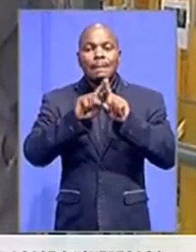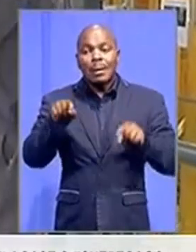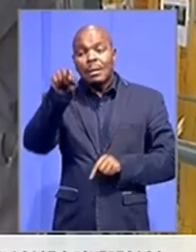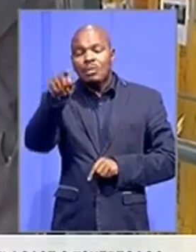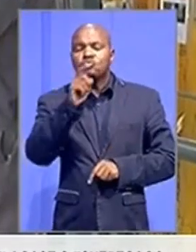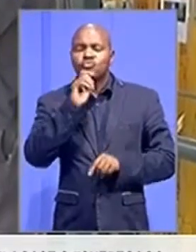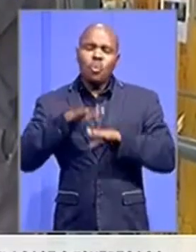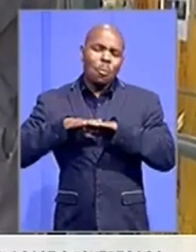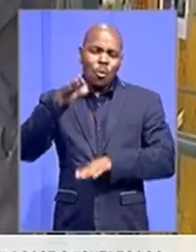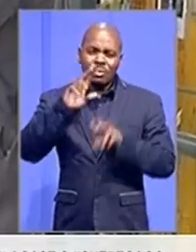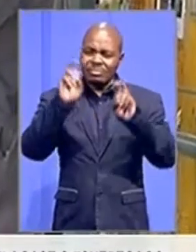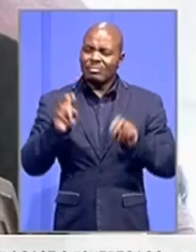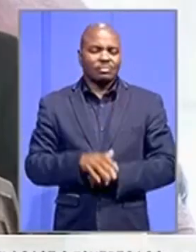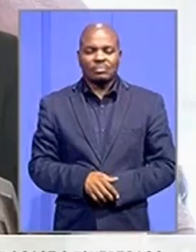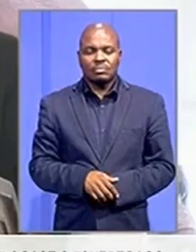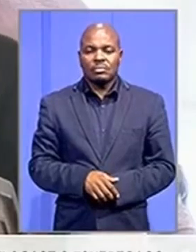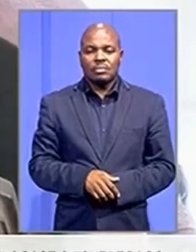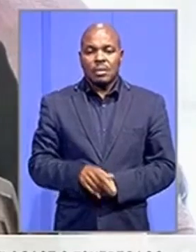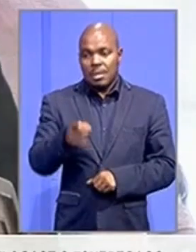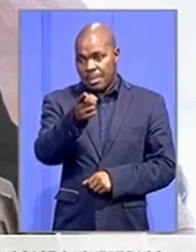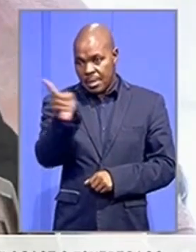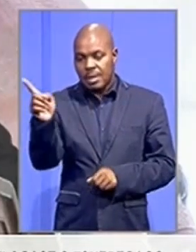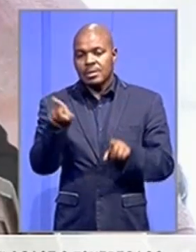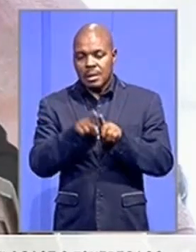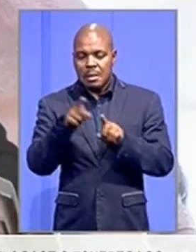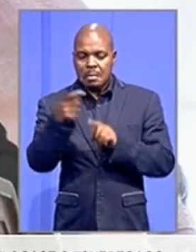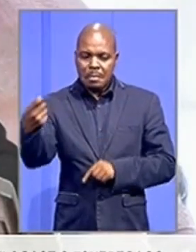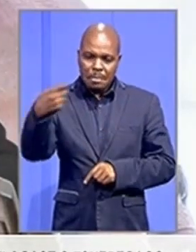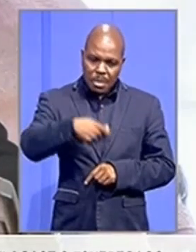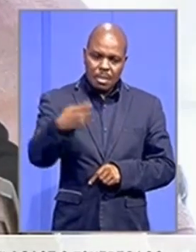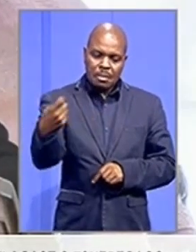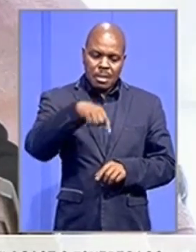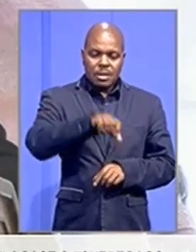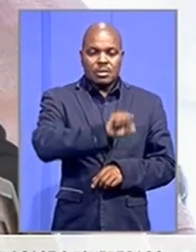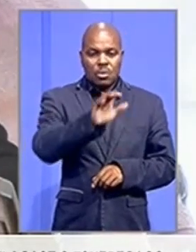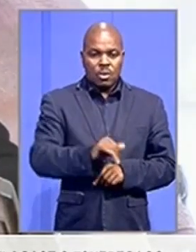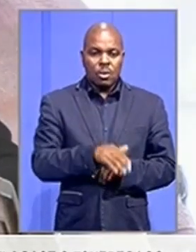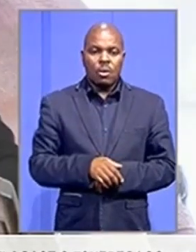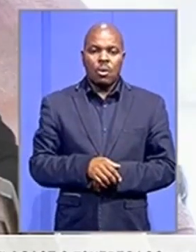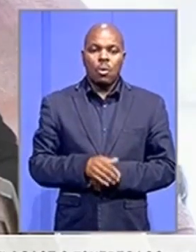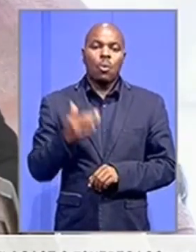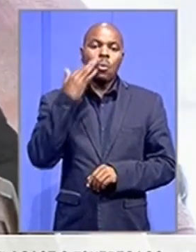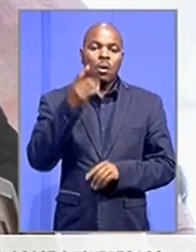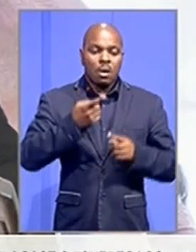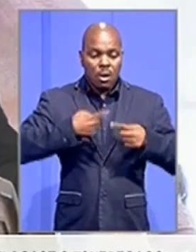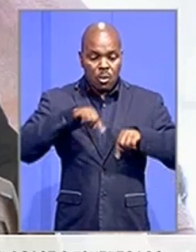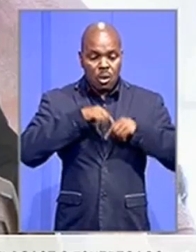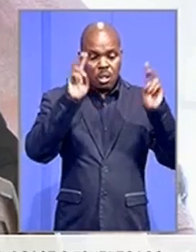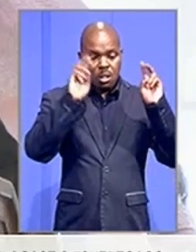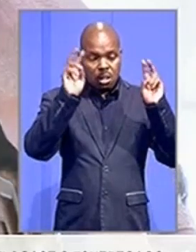motlhagase wo montši. And they pay consistently. So when we go through our own load